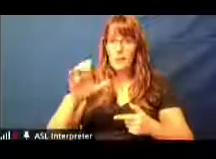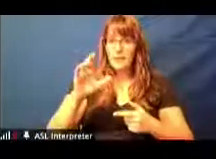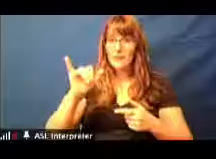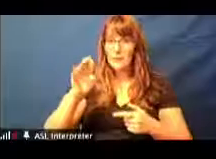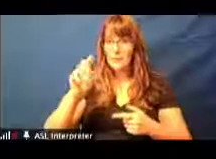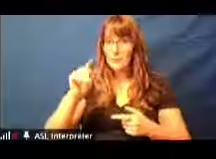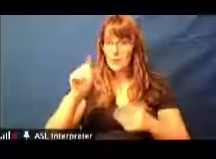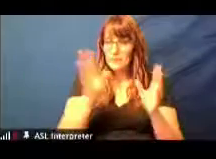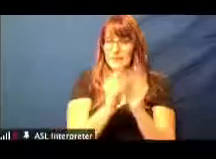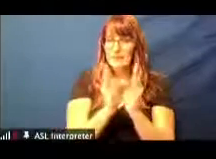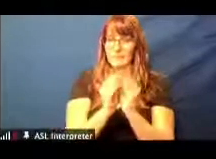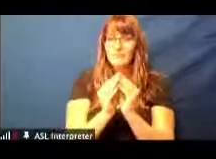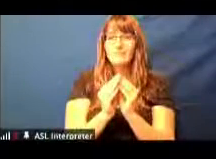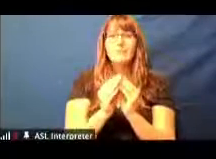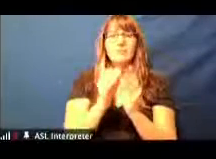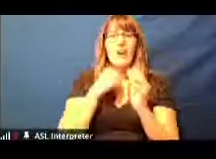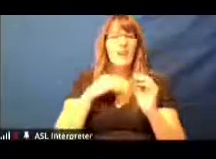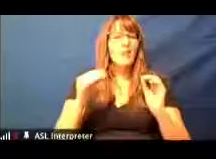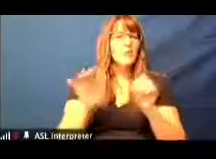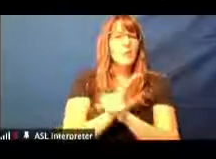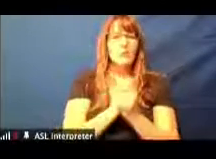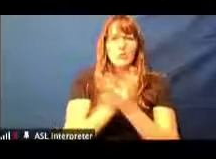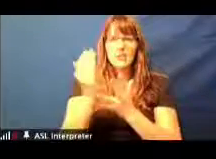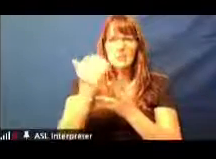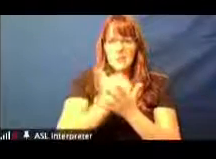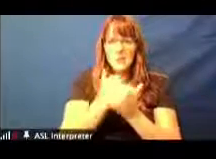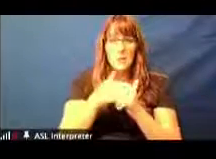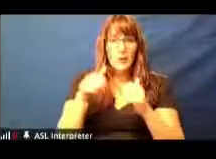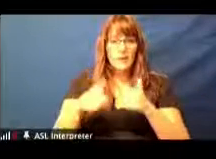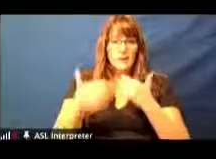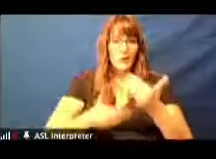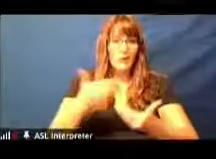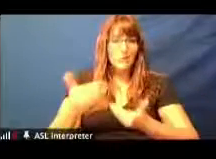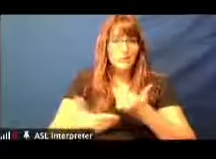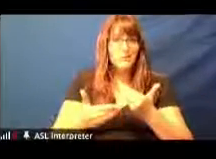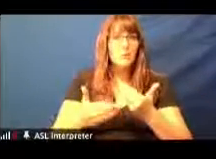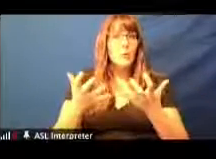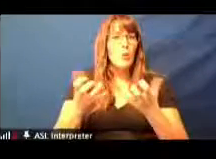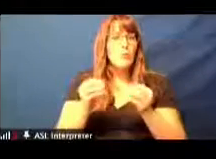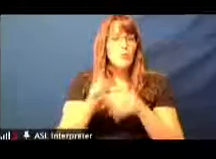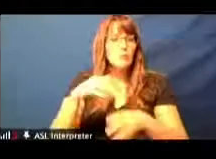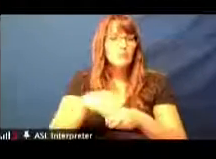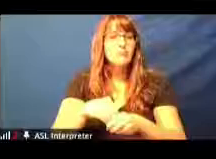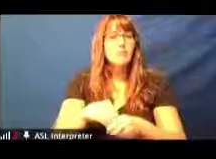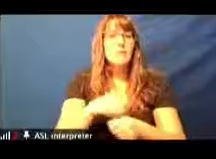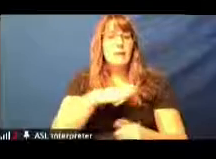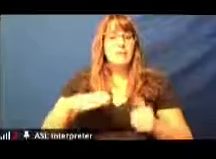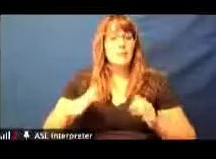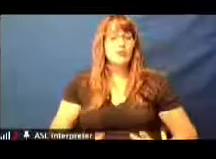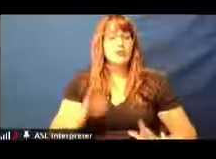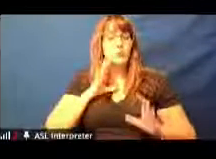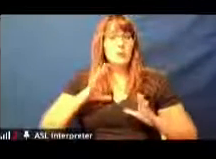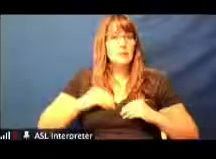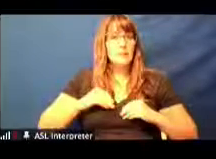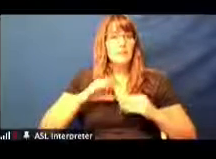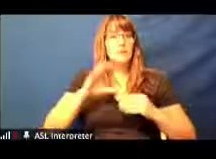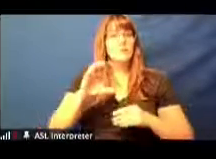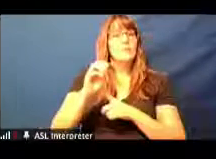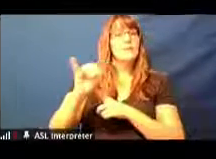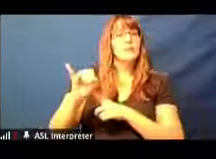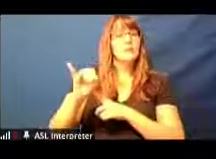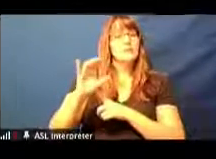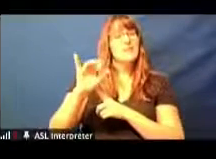to maximize transparency and public participation in our process, the commissioners will be taking community of interest input by